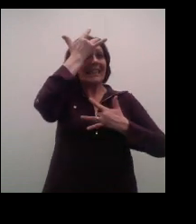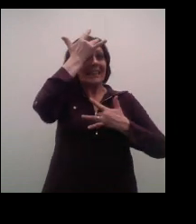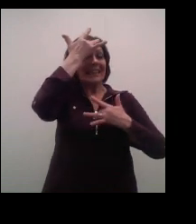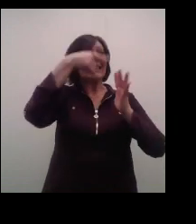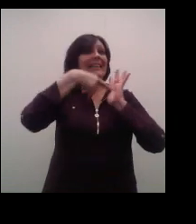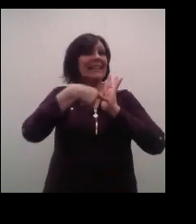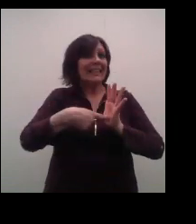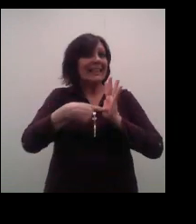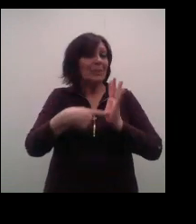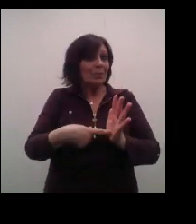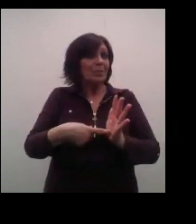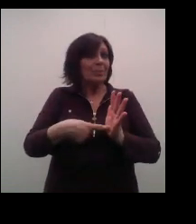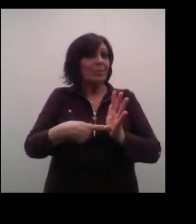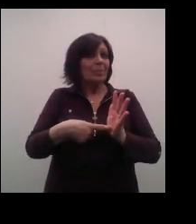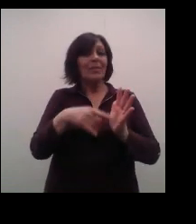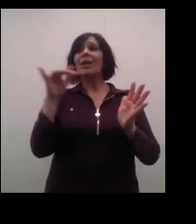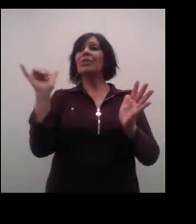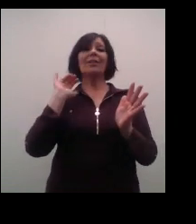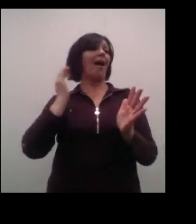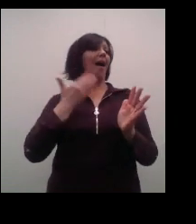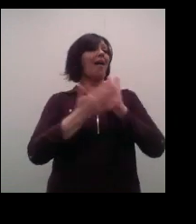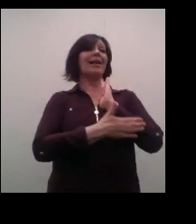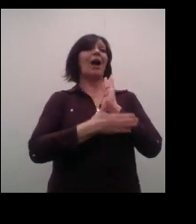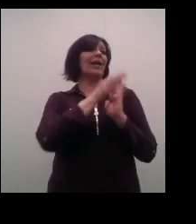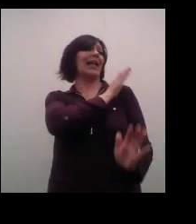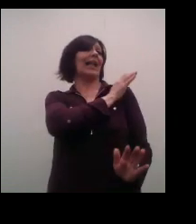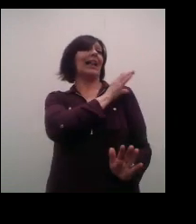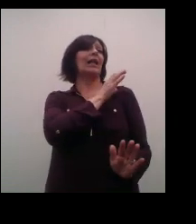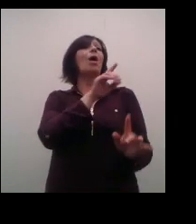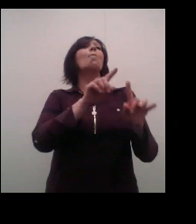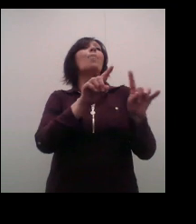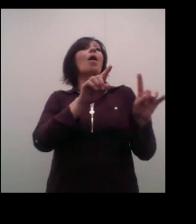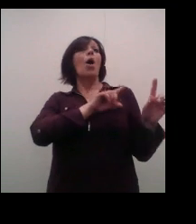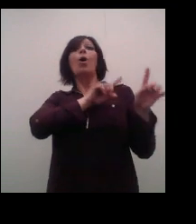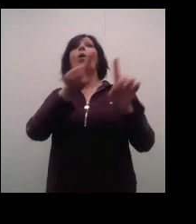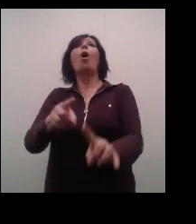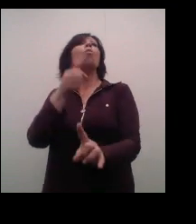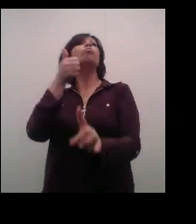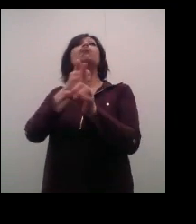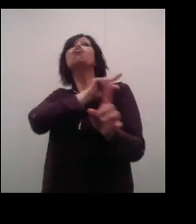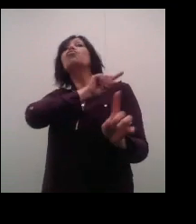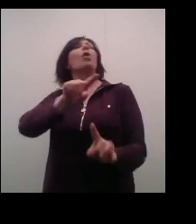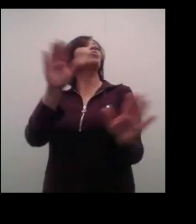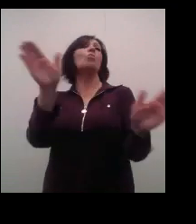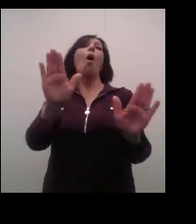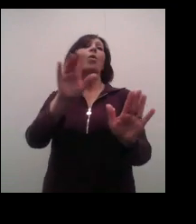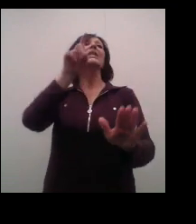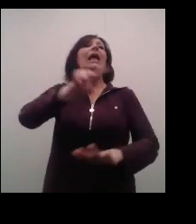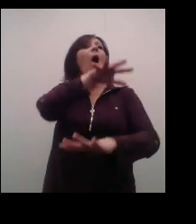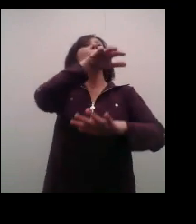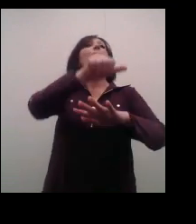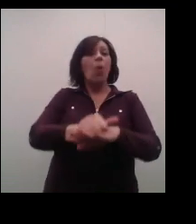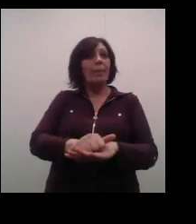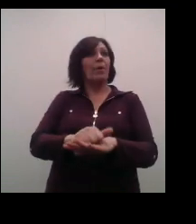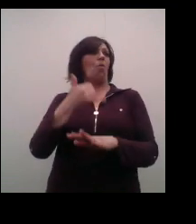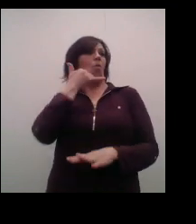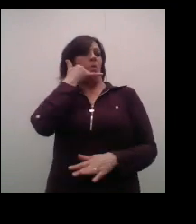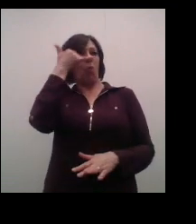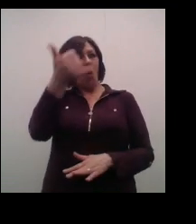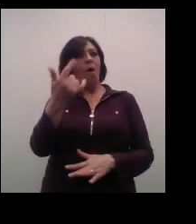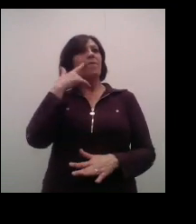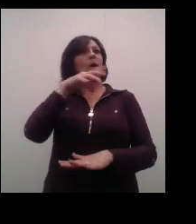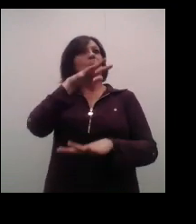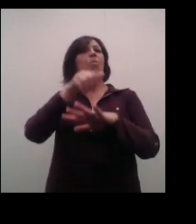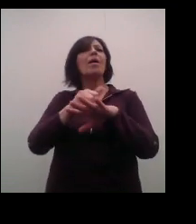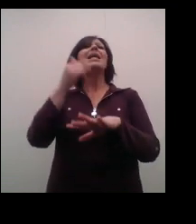symptoms, just like our county clinic. And again, it's by appointment only. And we really want to encourage people, if they have a primary